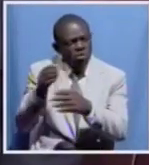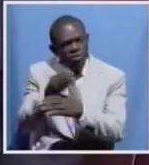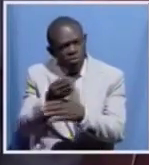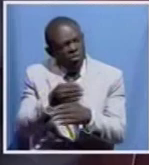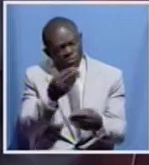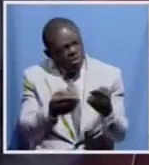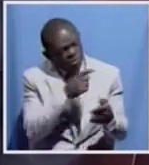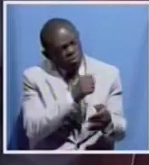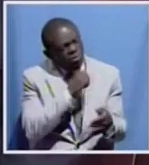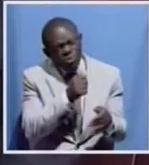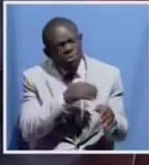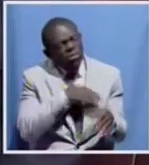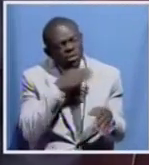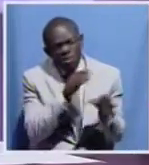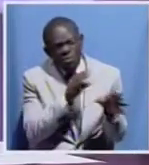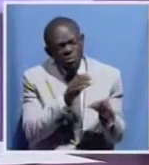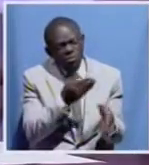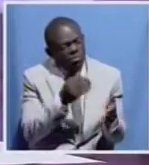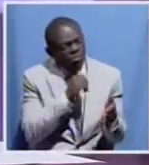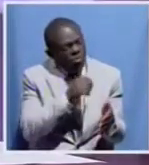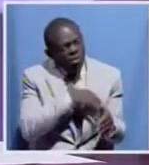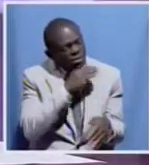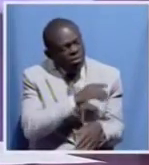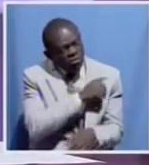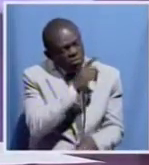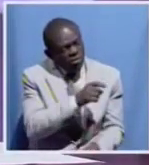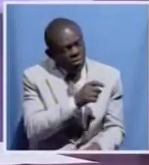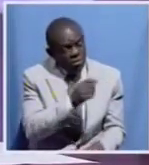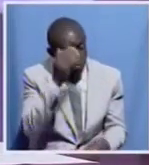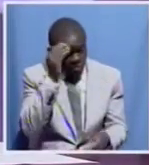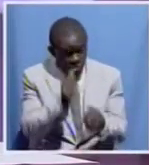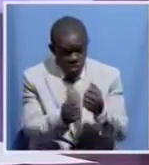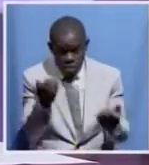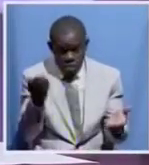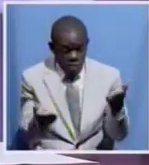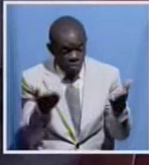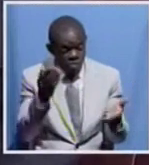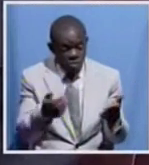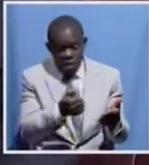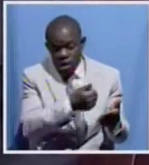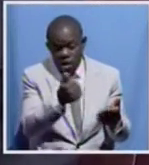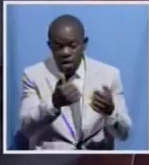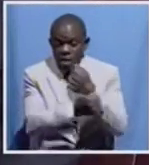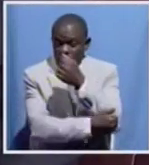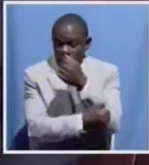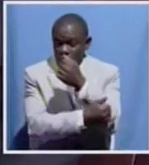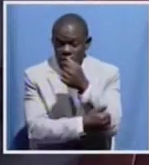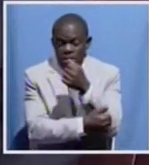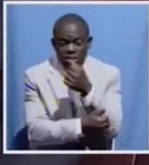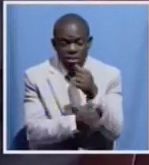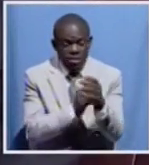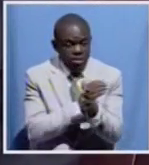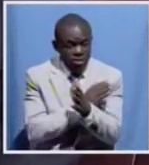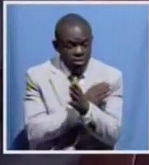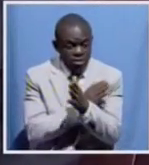Kenya, Rwanda, I think the numbers, Zambian numbers are not as good. You have mentioned countries that are investing